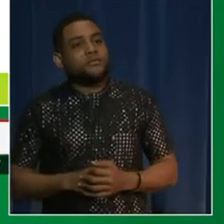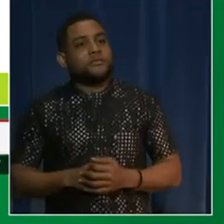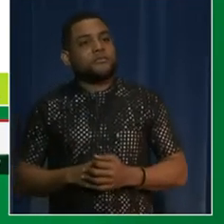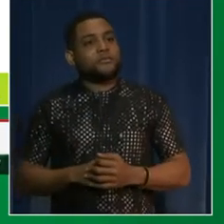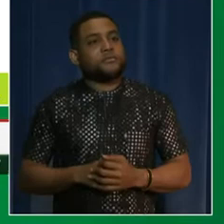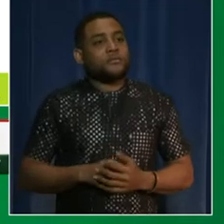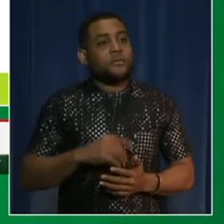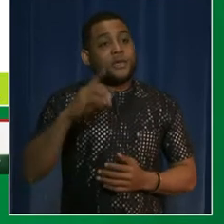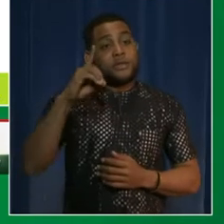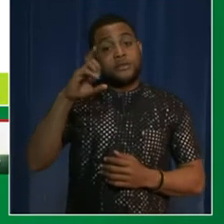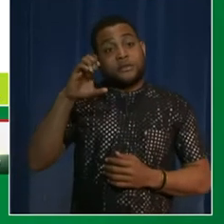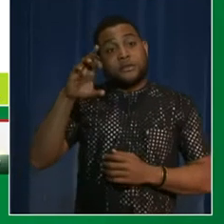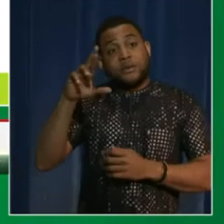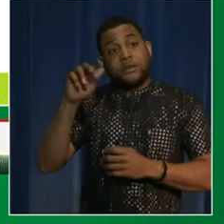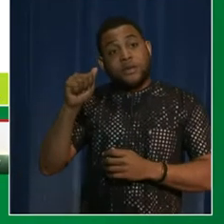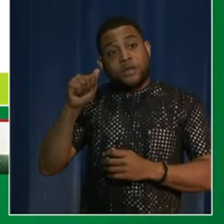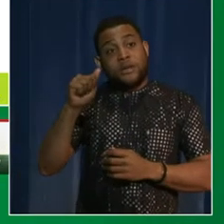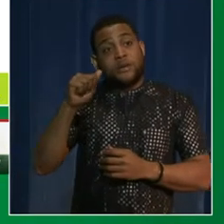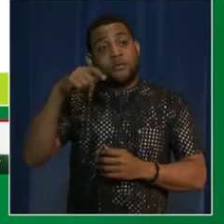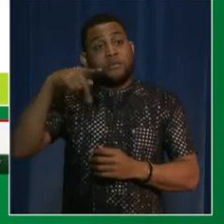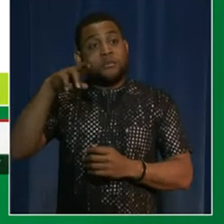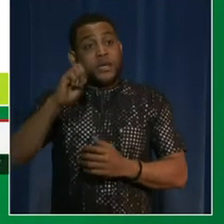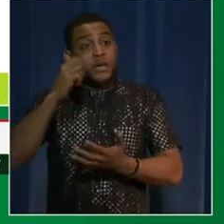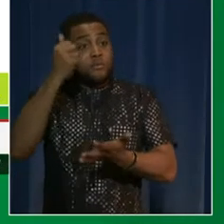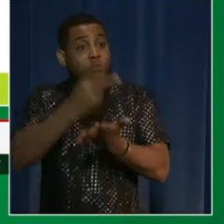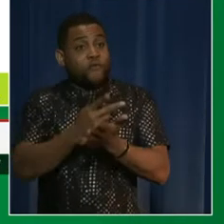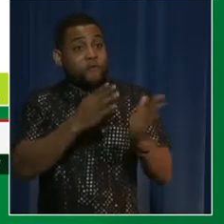DCRA pre-approved plans.